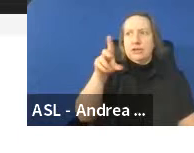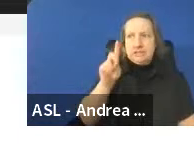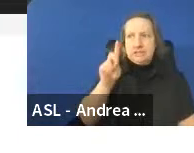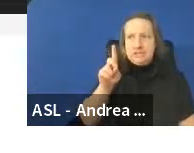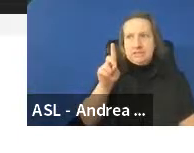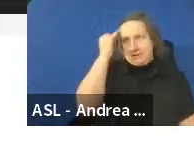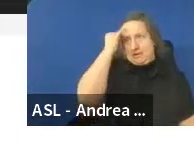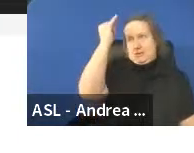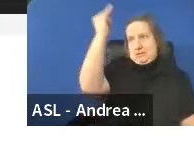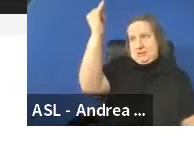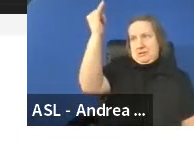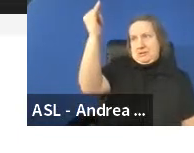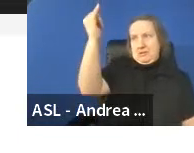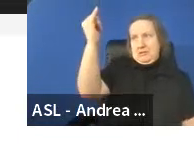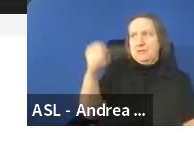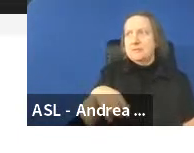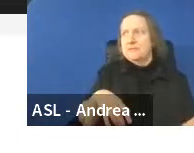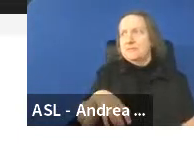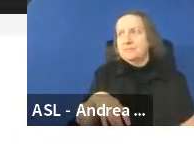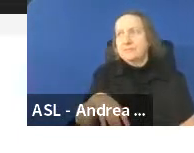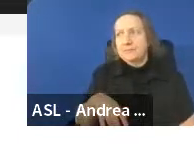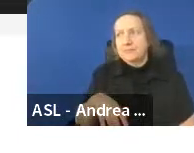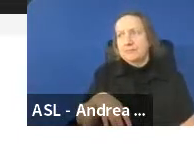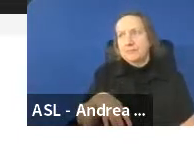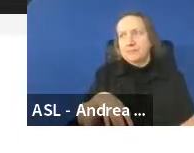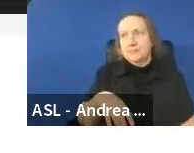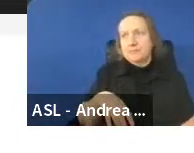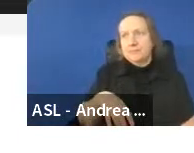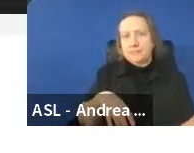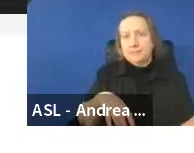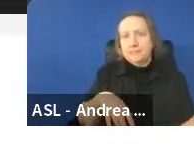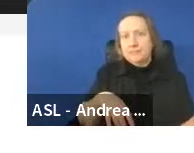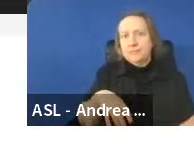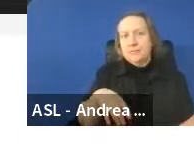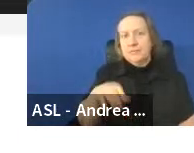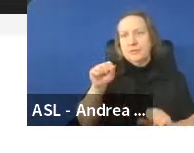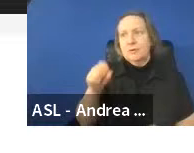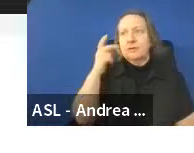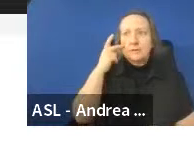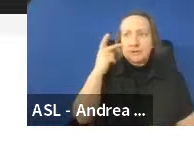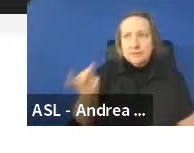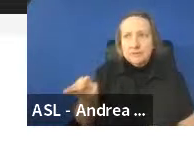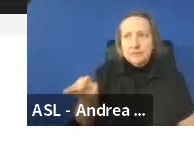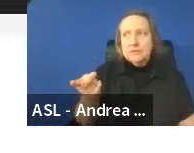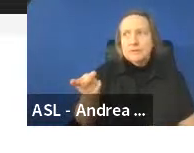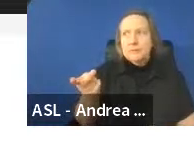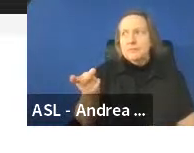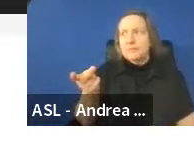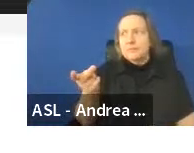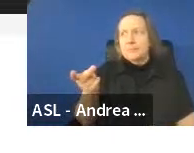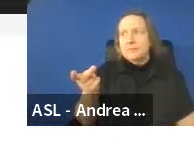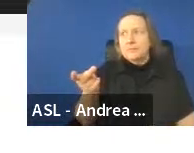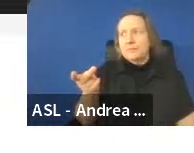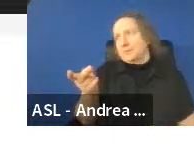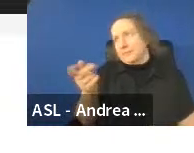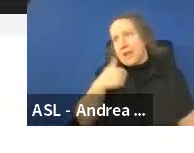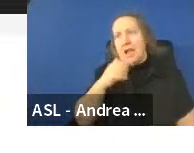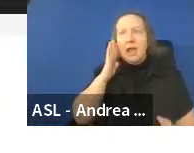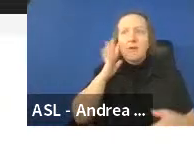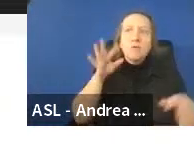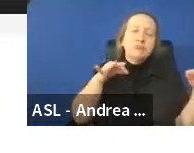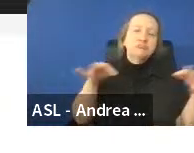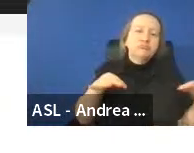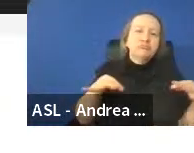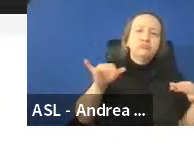So, and as you can see, and I will walk you through this,